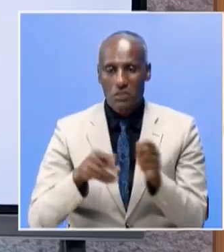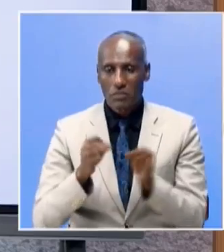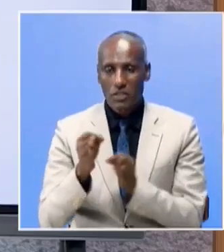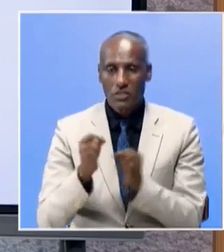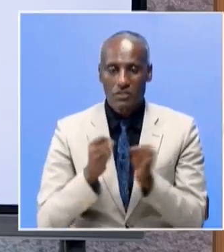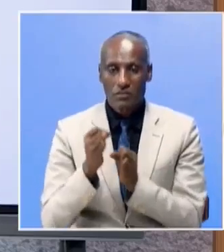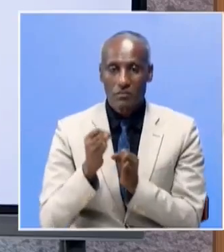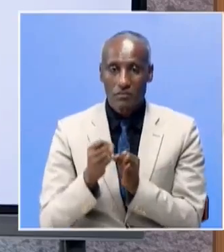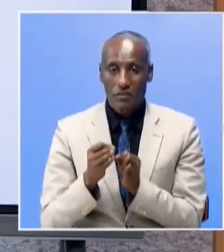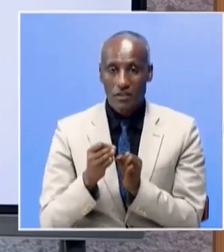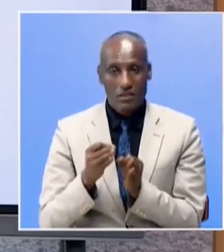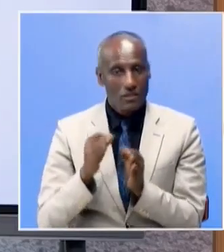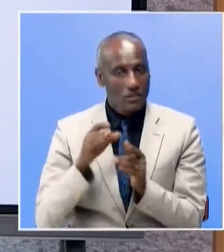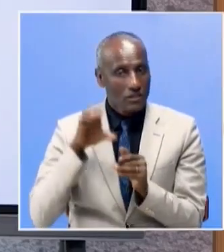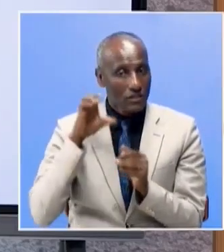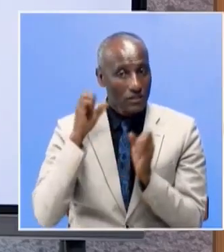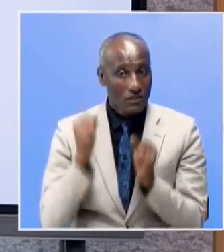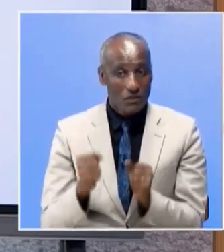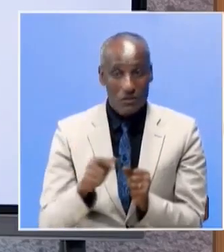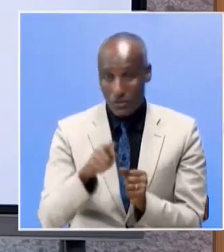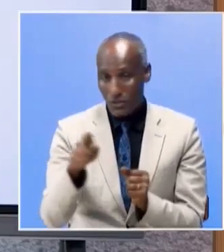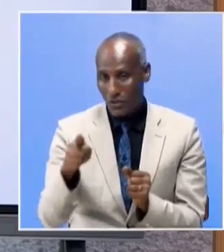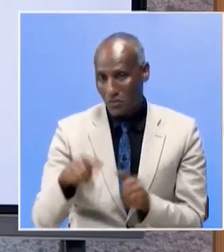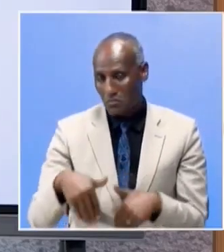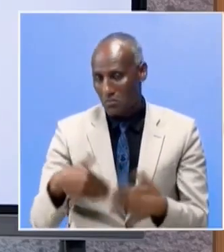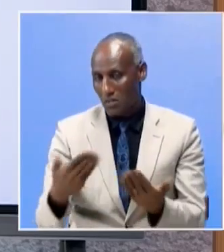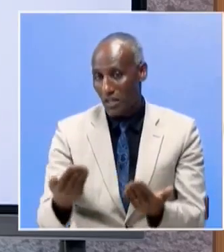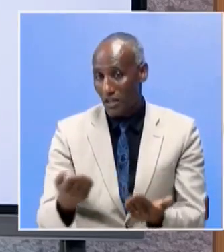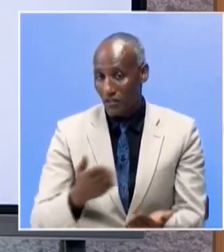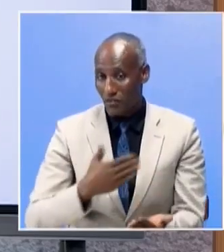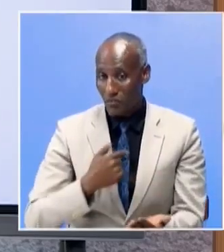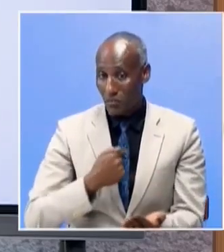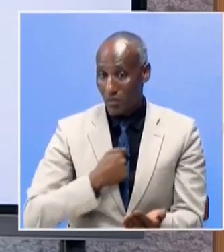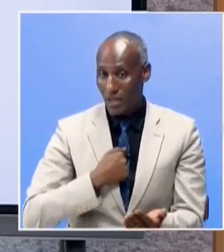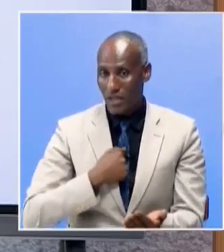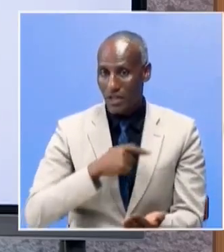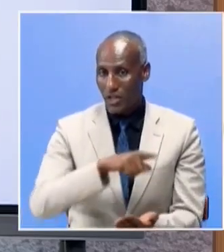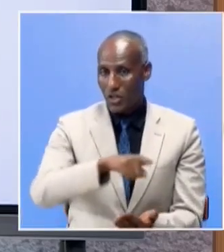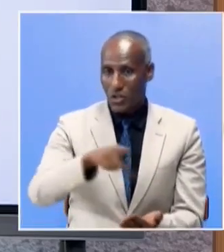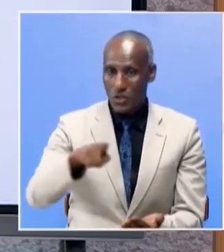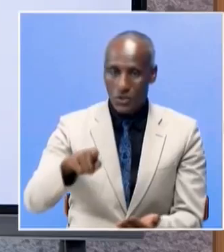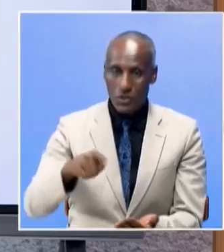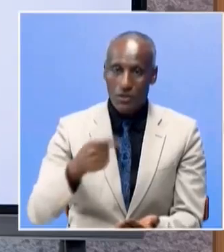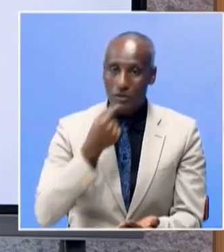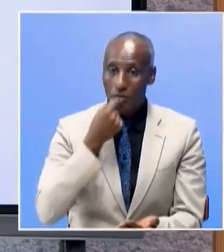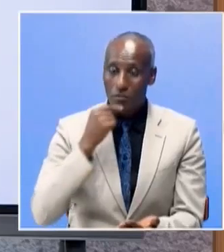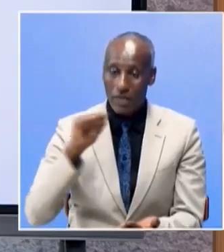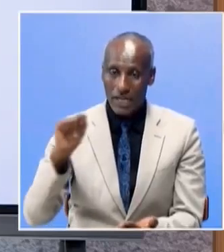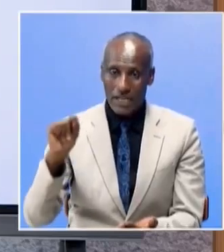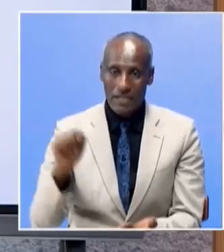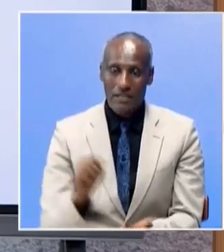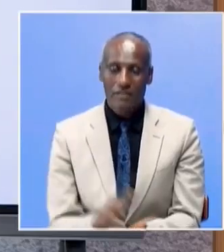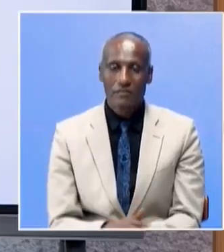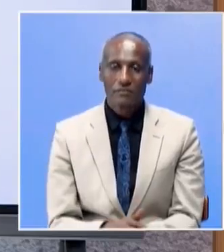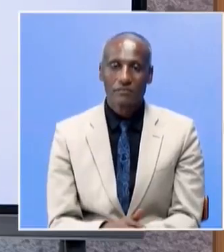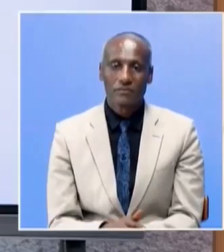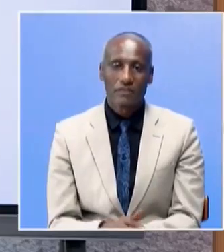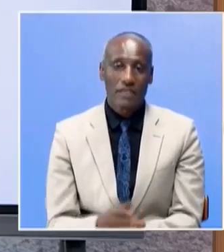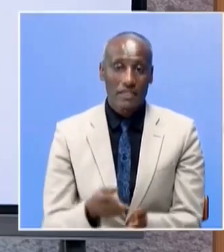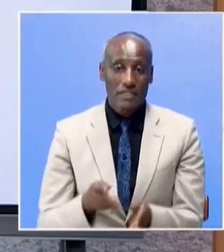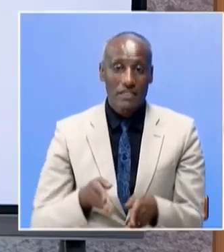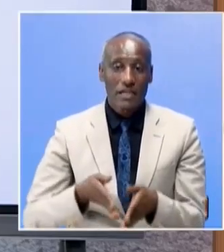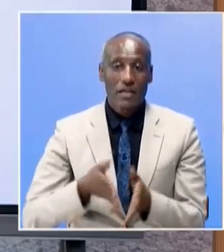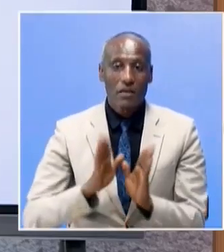give me your pen, please? Here, could you give me your pen? The word could here is used to talk about polite